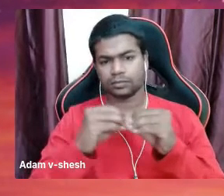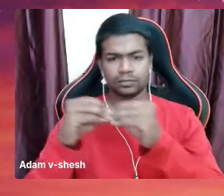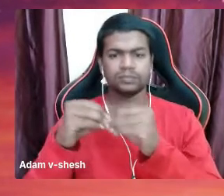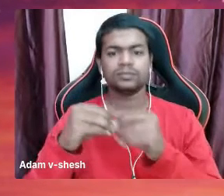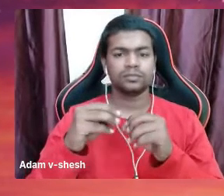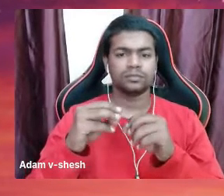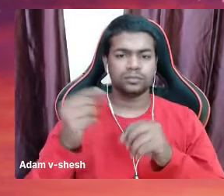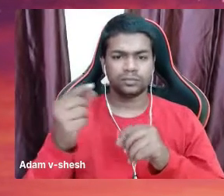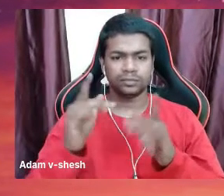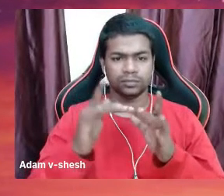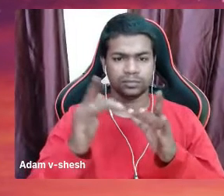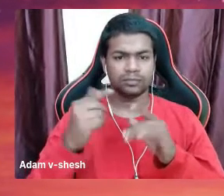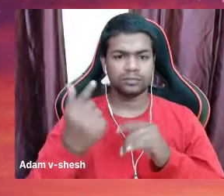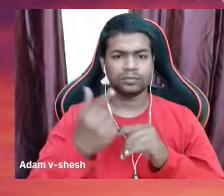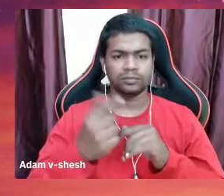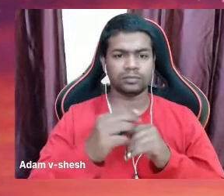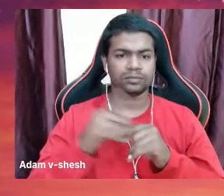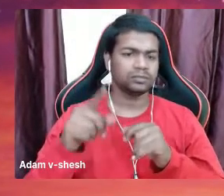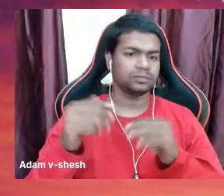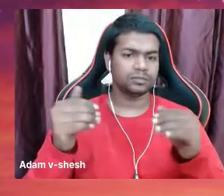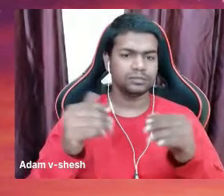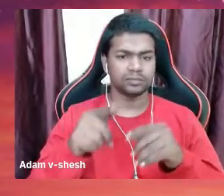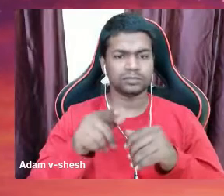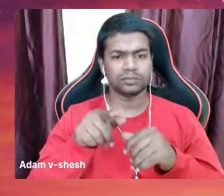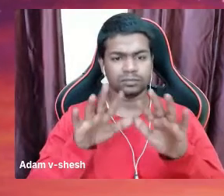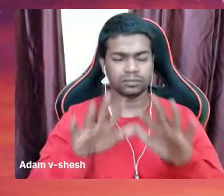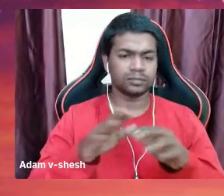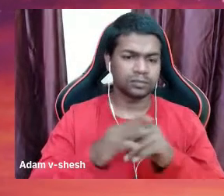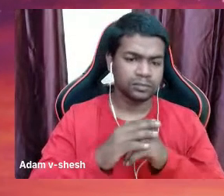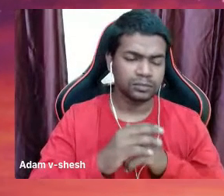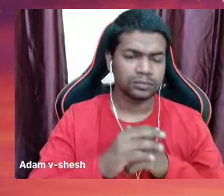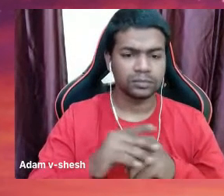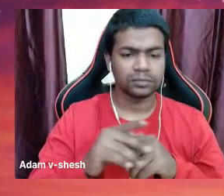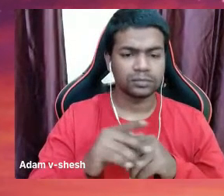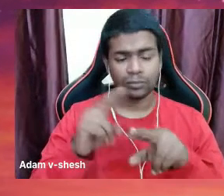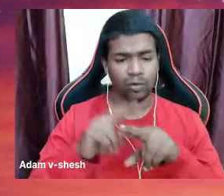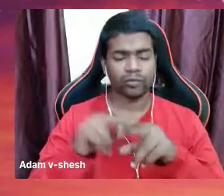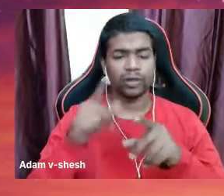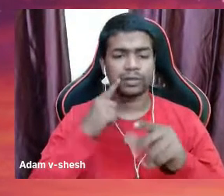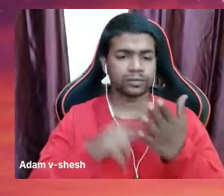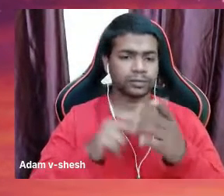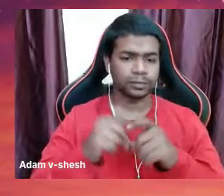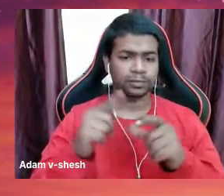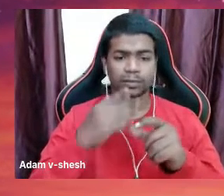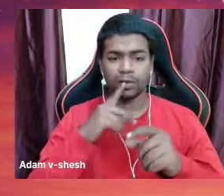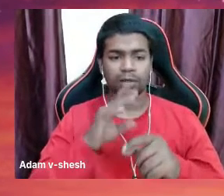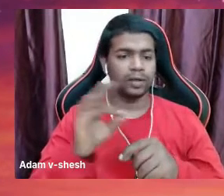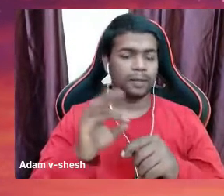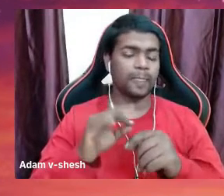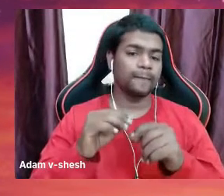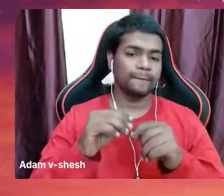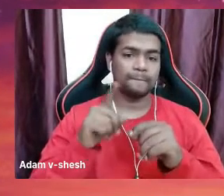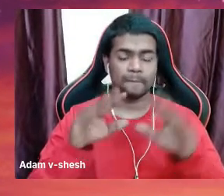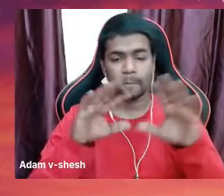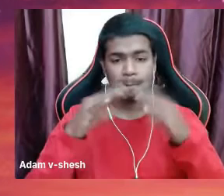users. And suddenly the same heterogeneity that exists in the offline world in India, in the real world in India, is now